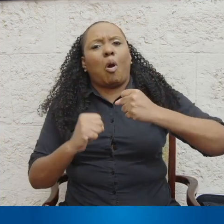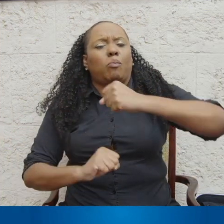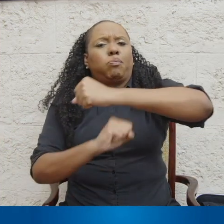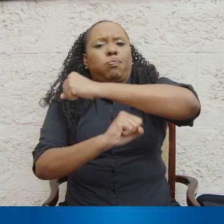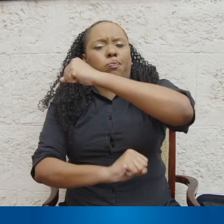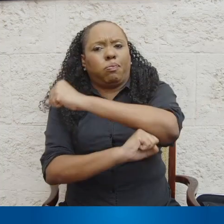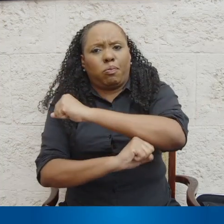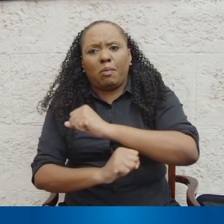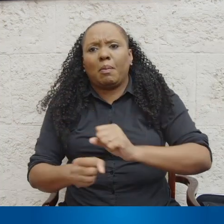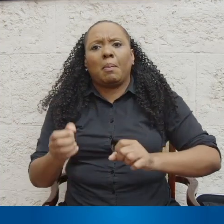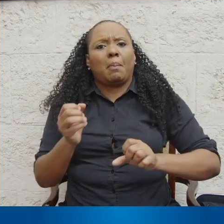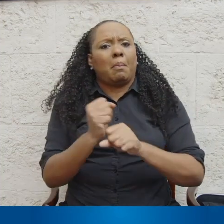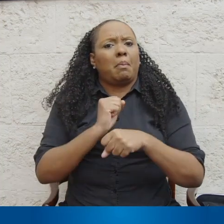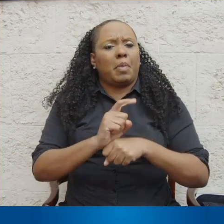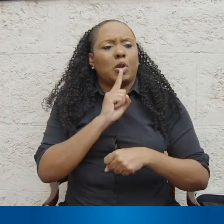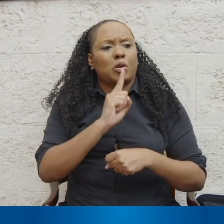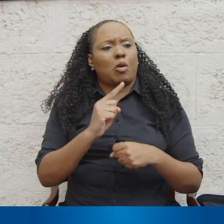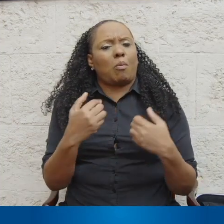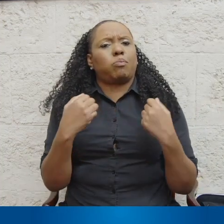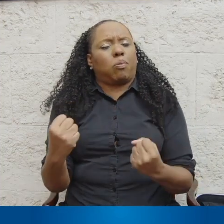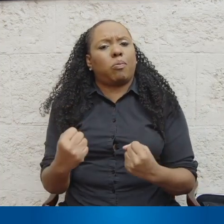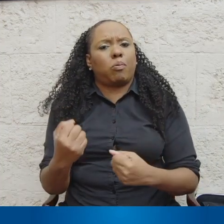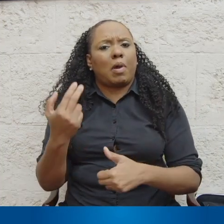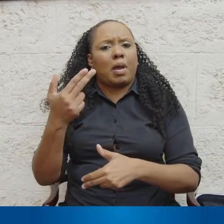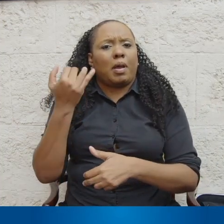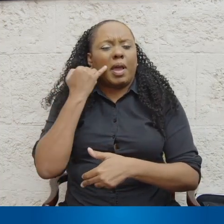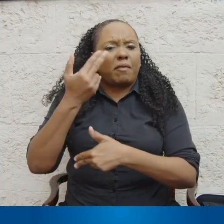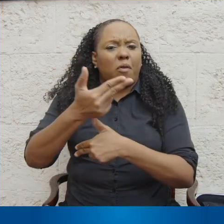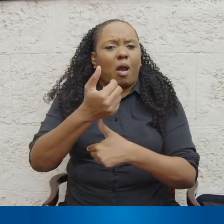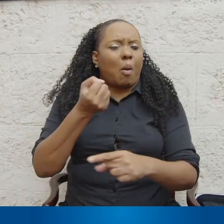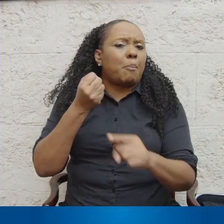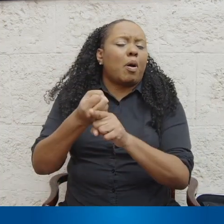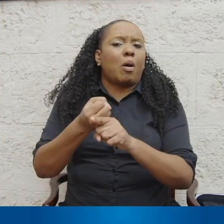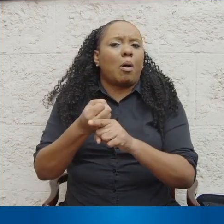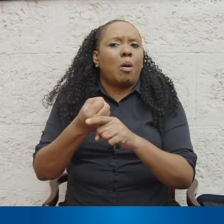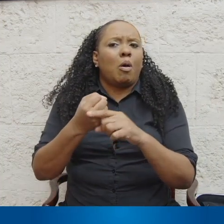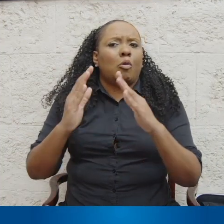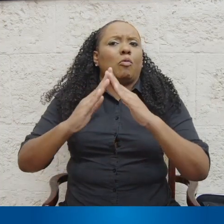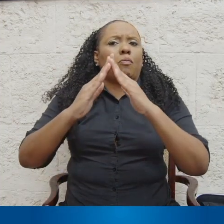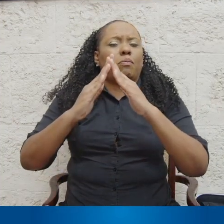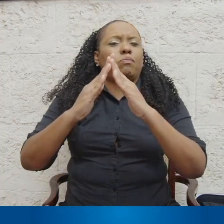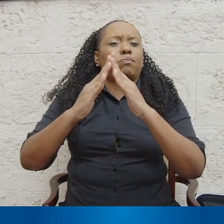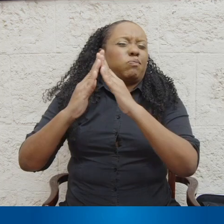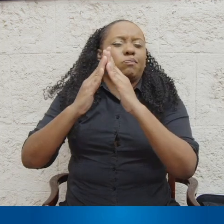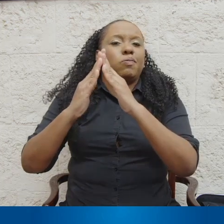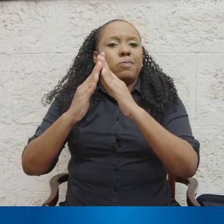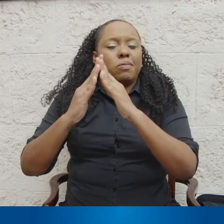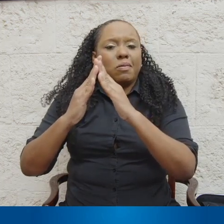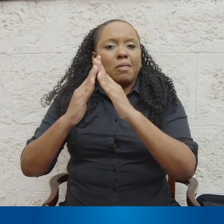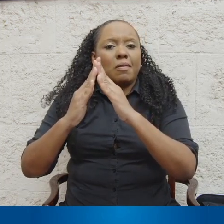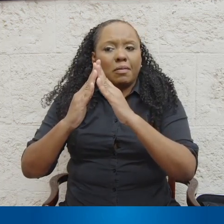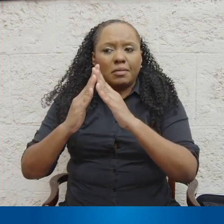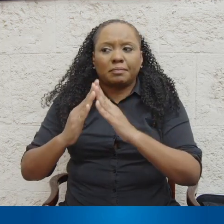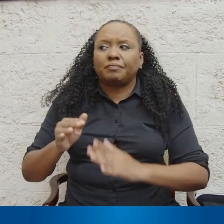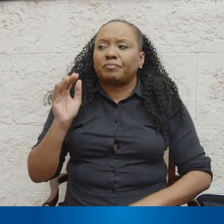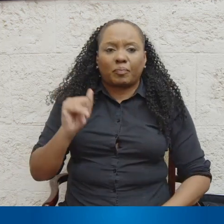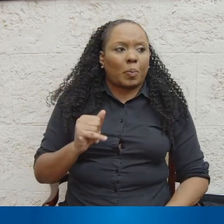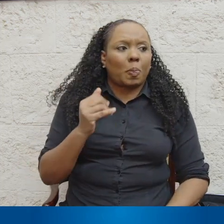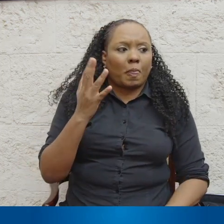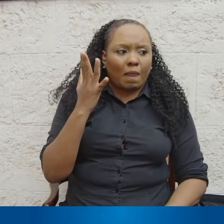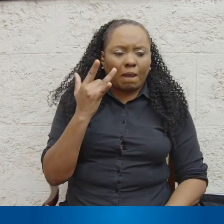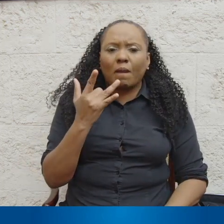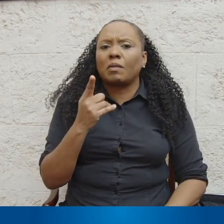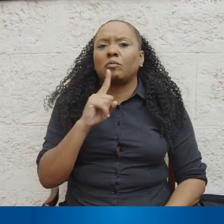house much more resilient. So this is the procurement process together with the distribution process that we've settled, and